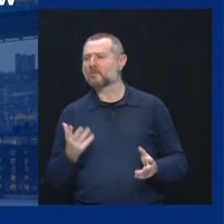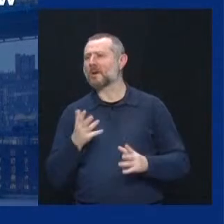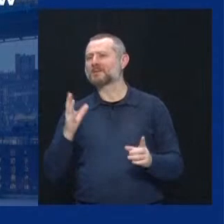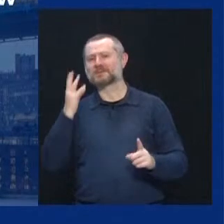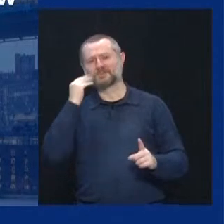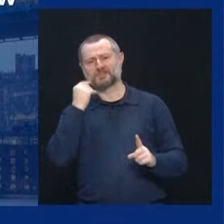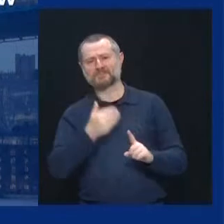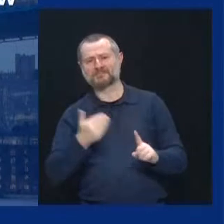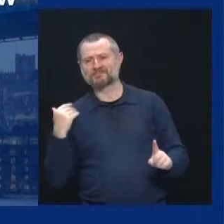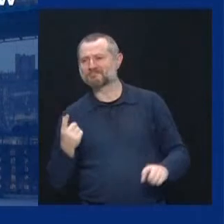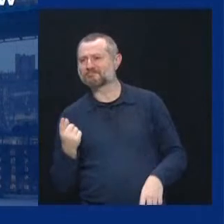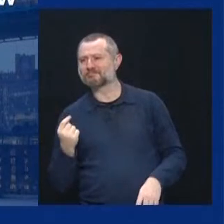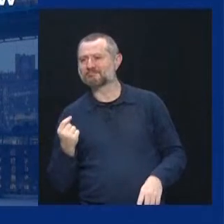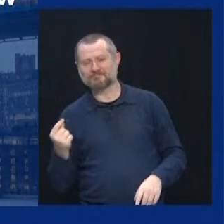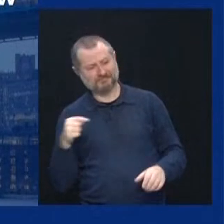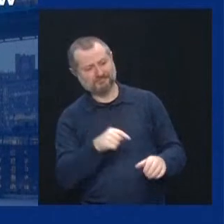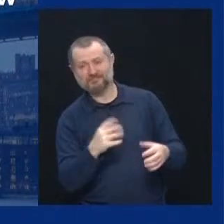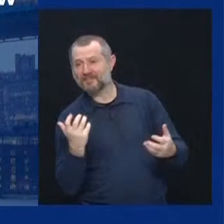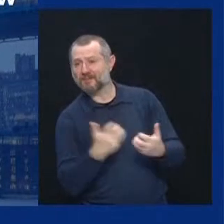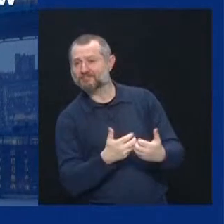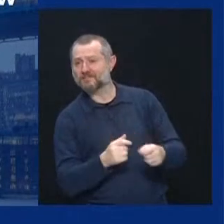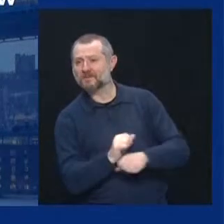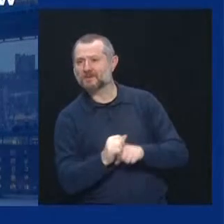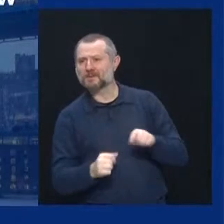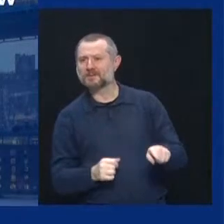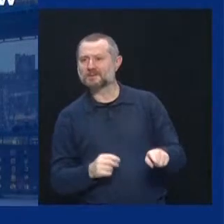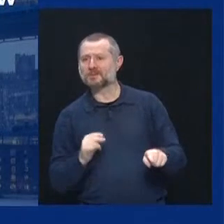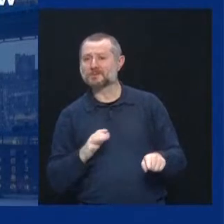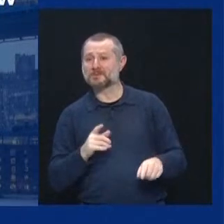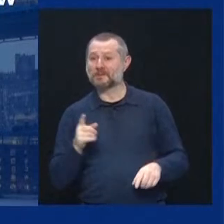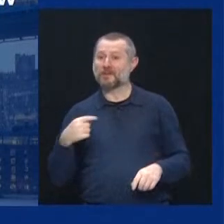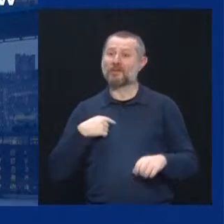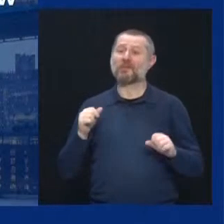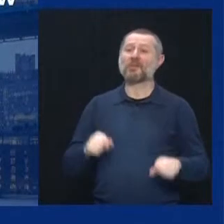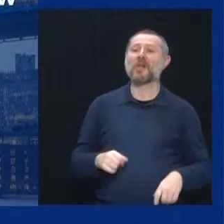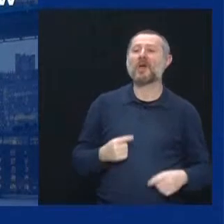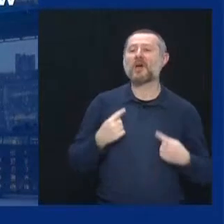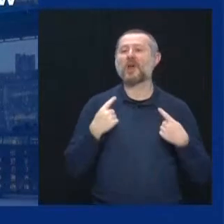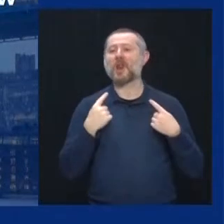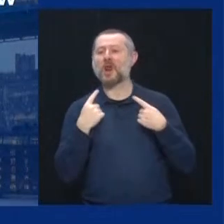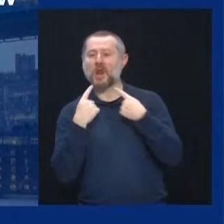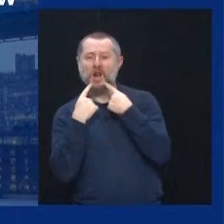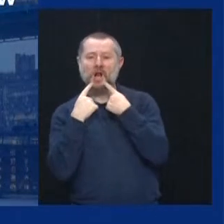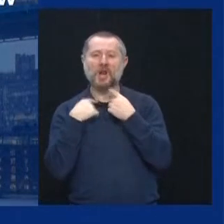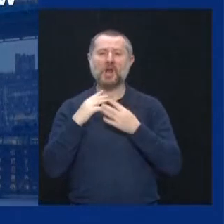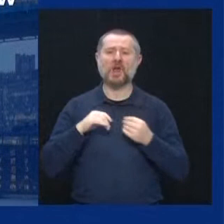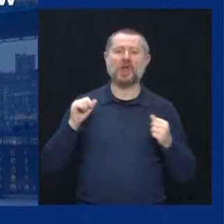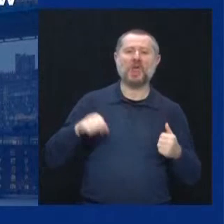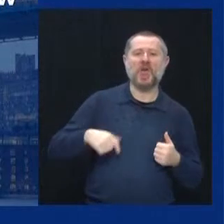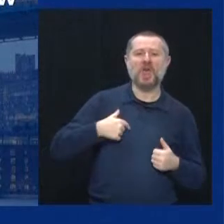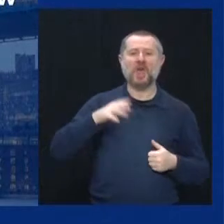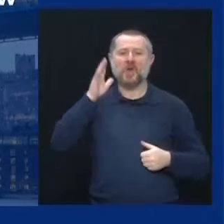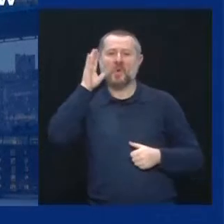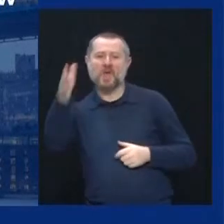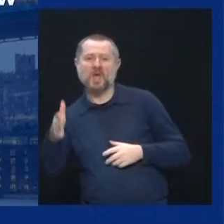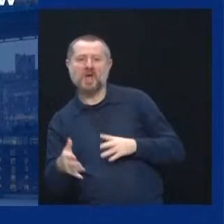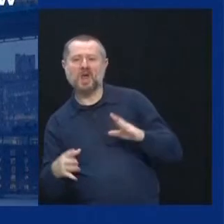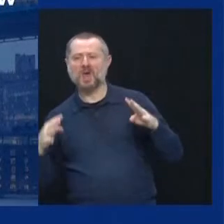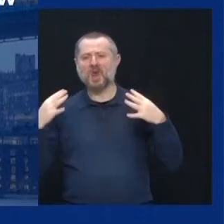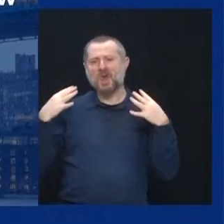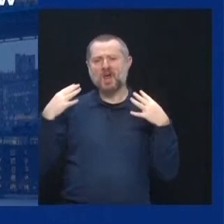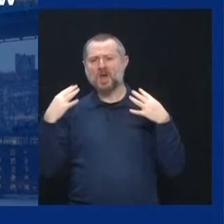before? This is not about rhetoric. This is not about slogans. You need a